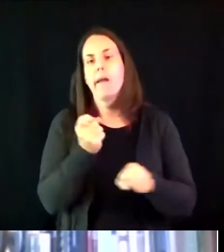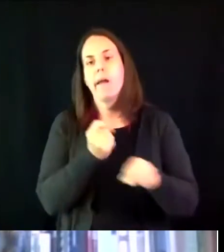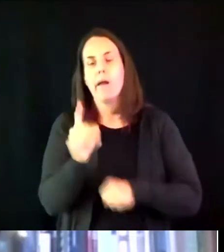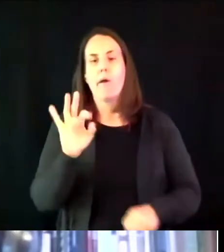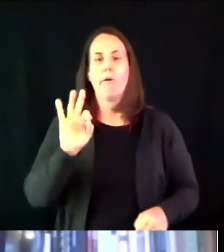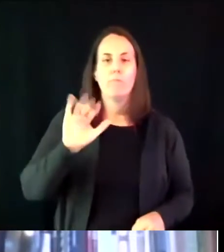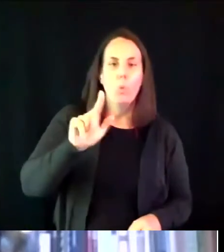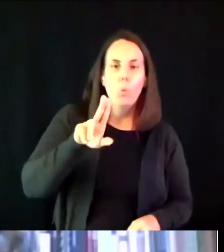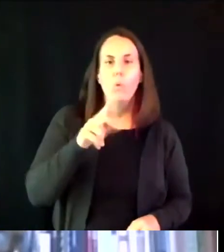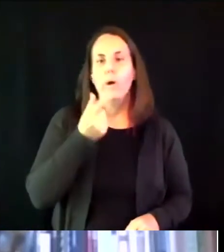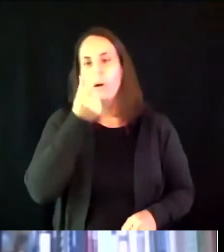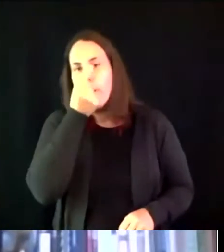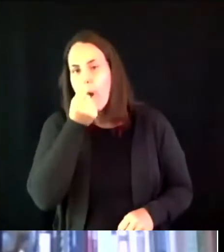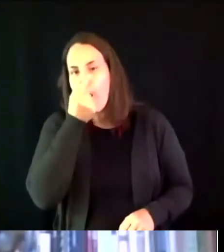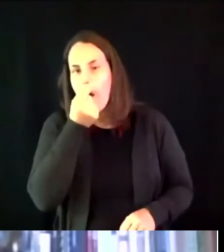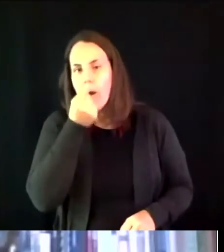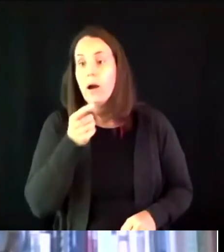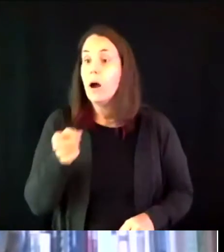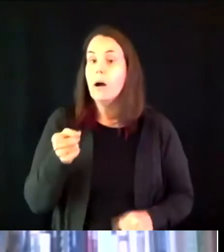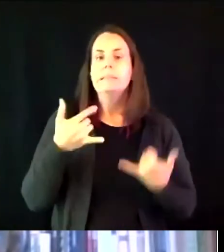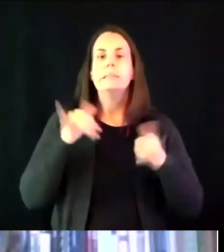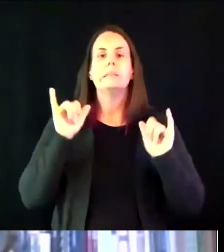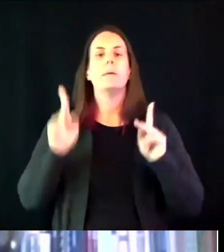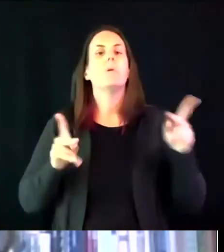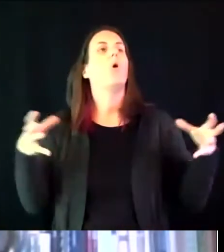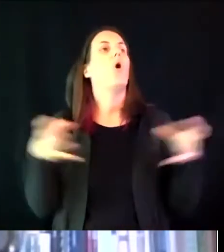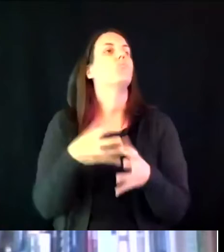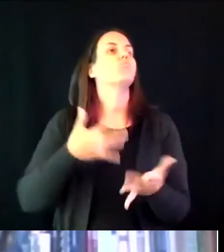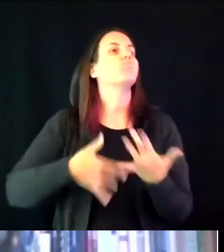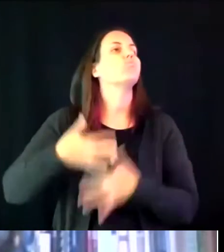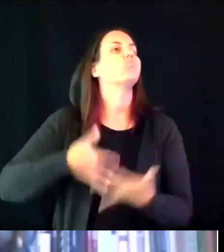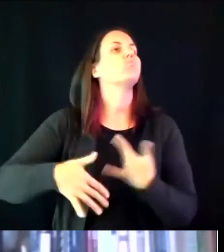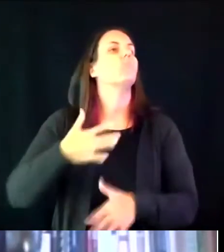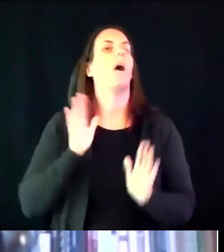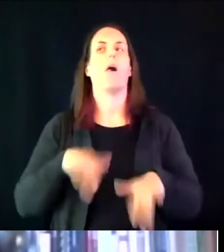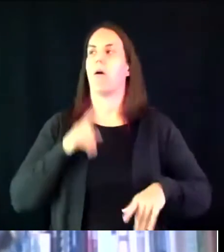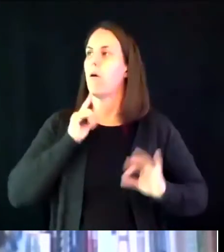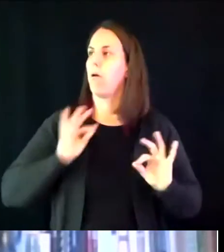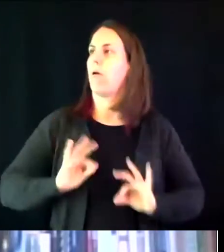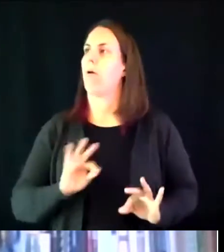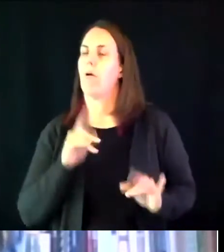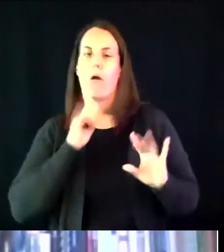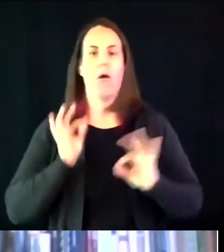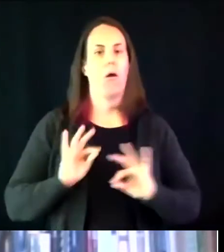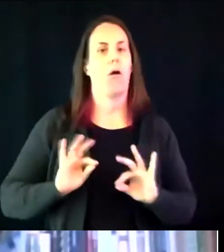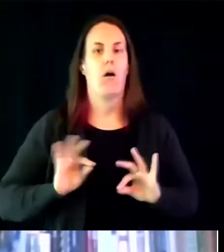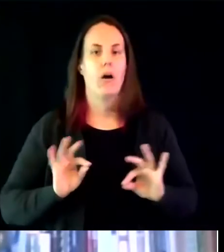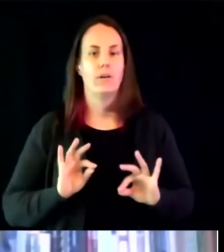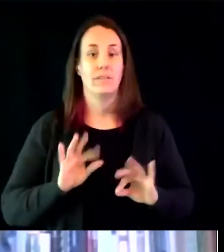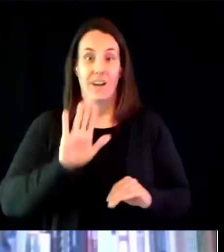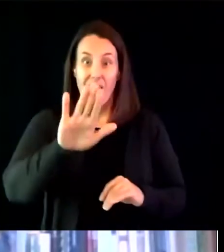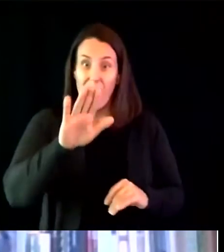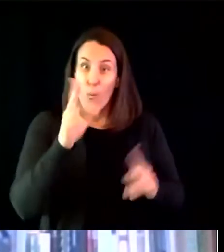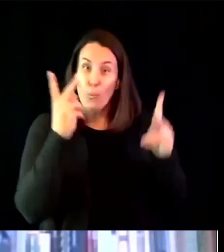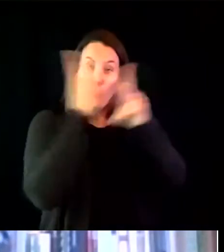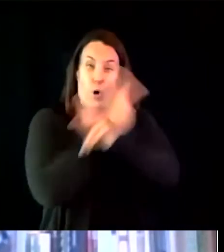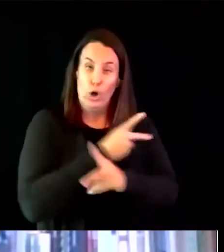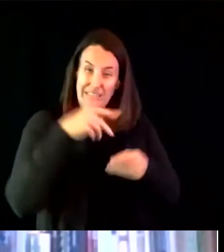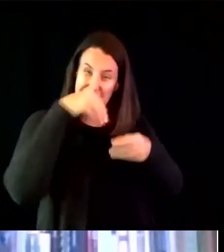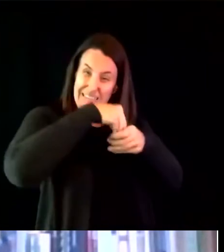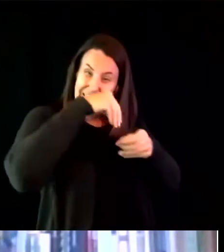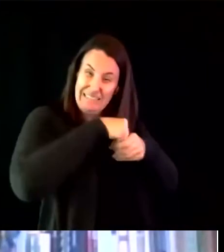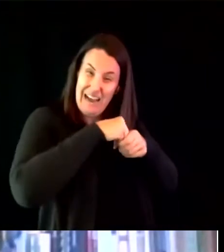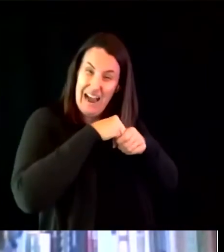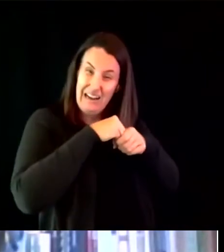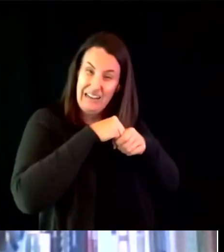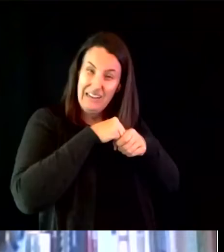gather, especially when they start to gather indoors. And there have been a number of things that have compelled more indoor gatherings